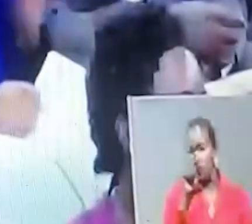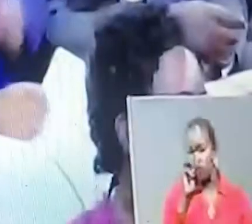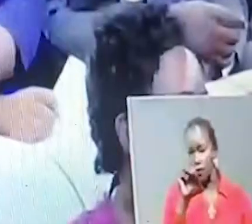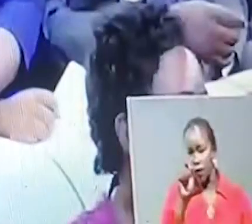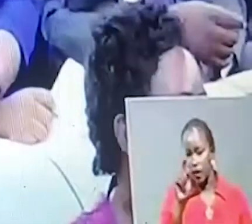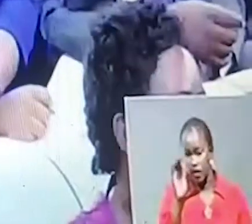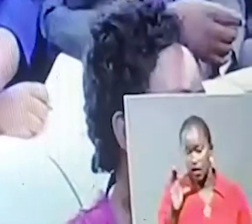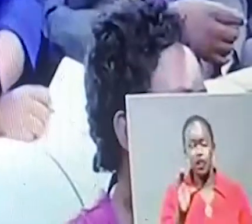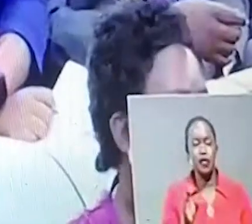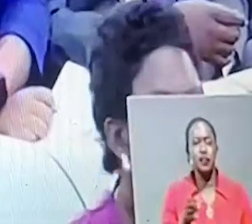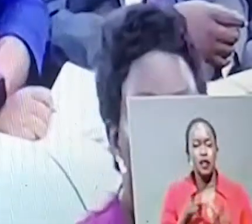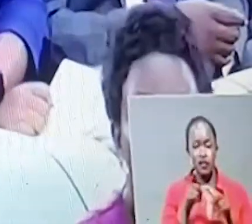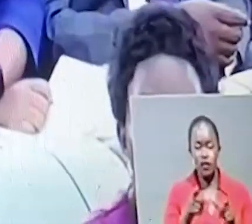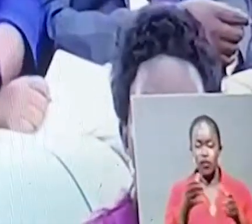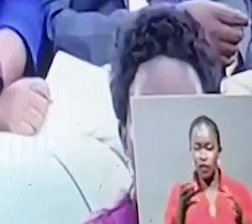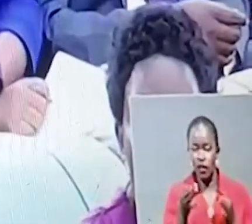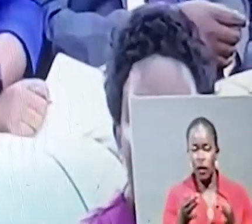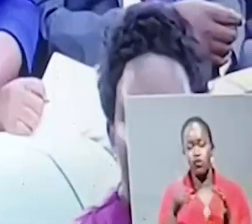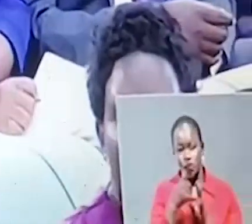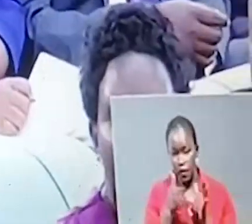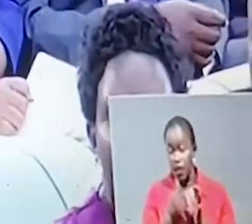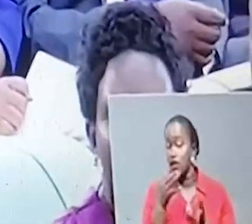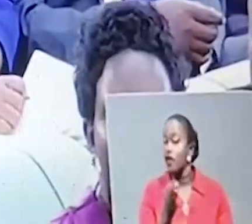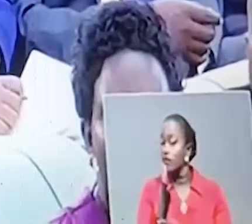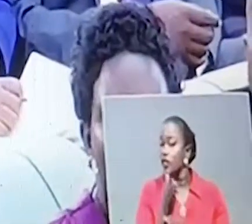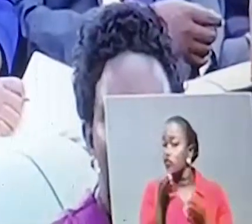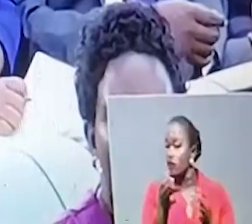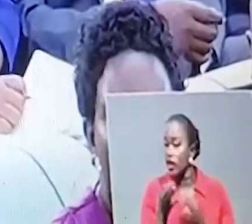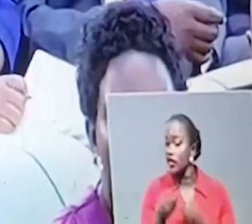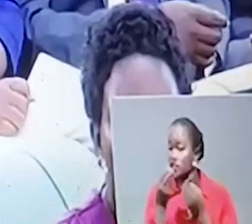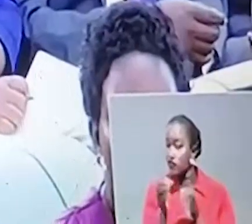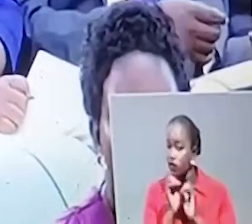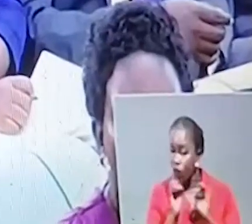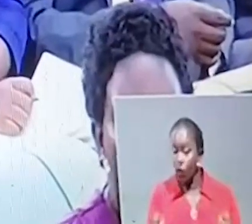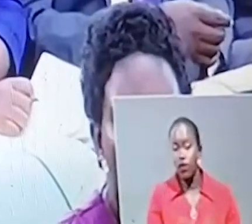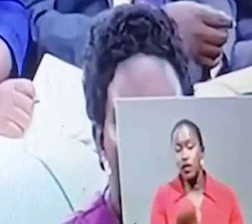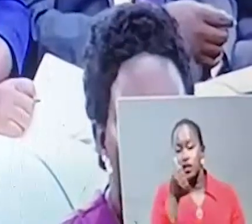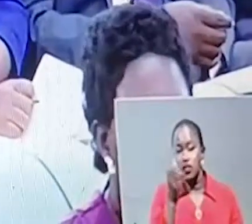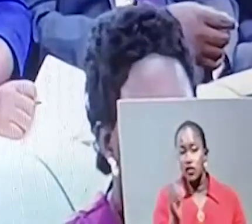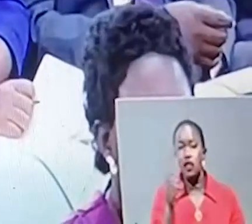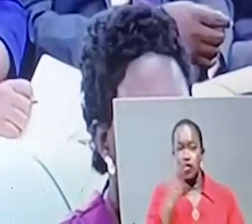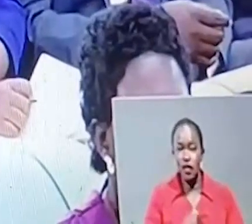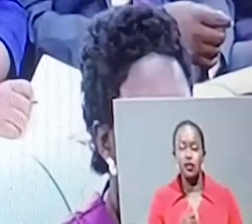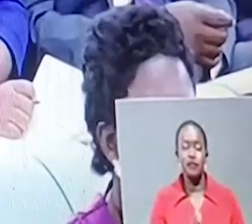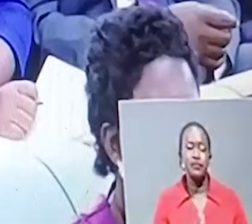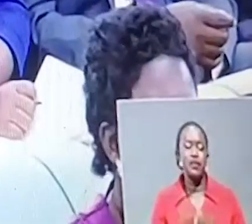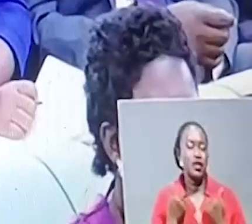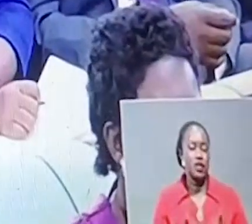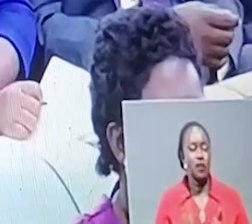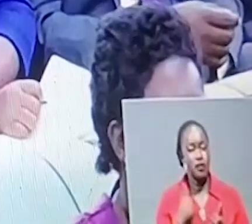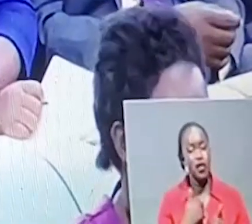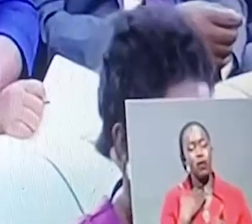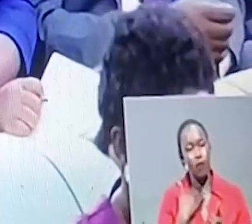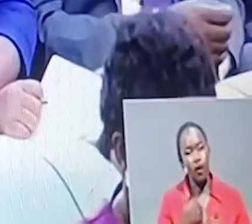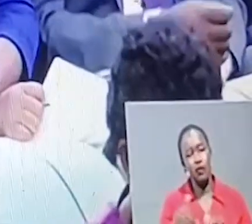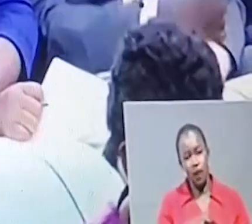financial implication if the Minister of Finance does not give it to you within 60 days. So I would want the